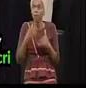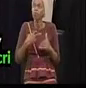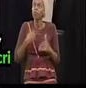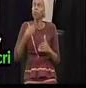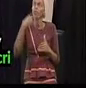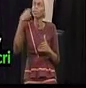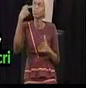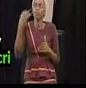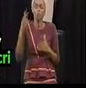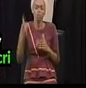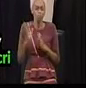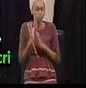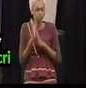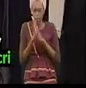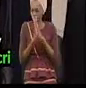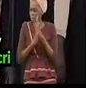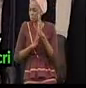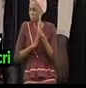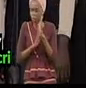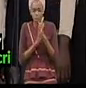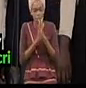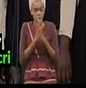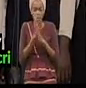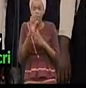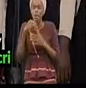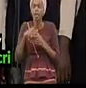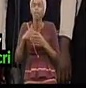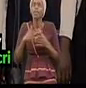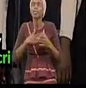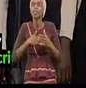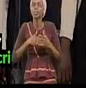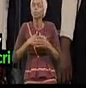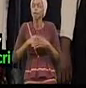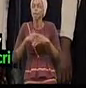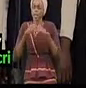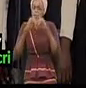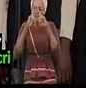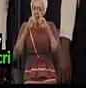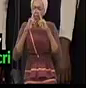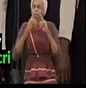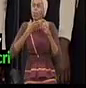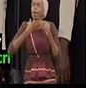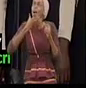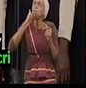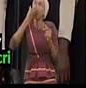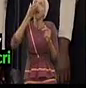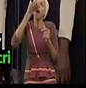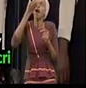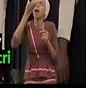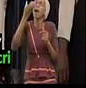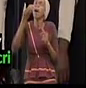A voice of desperation in my